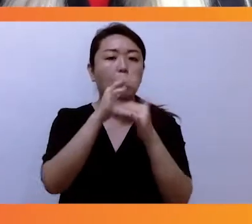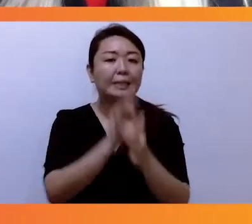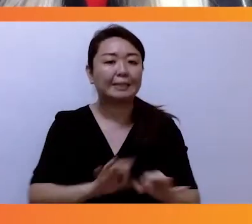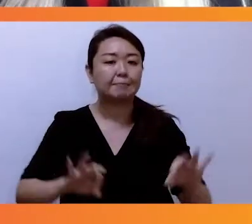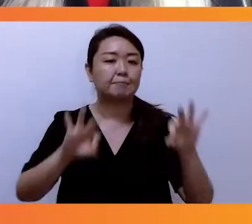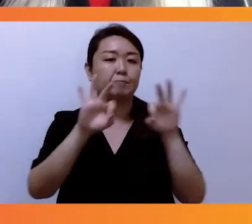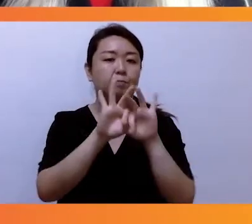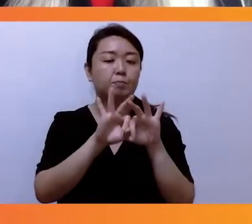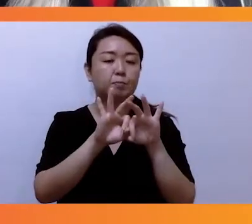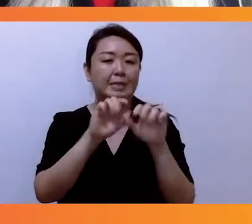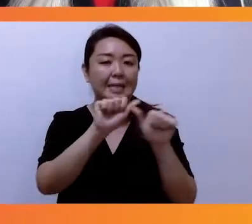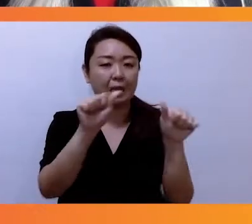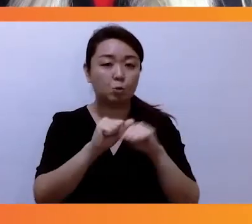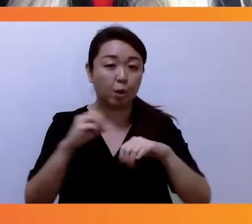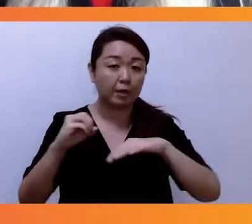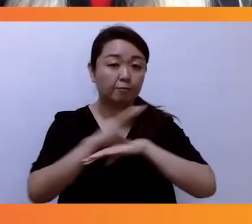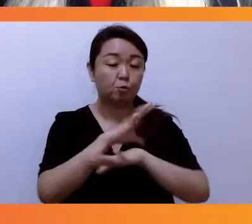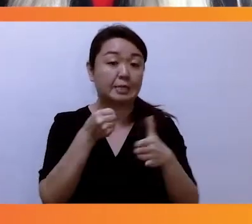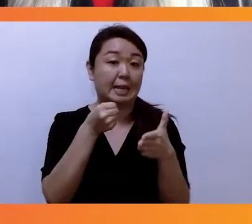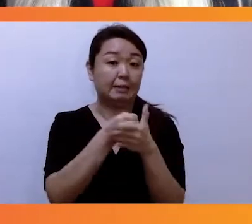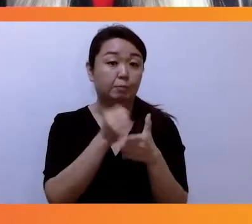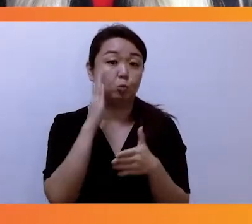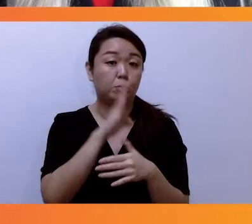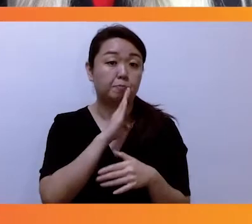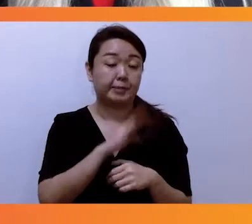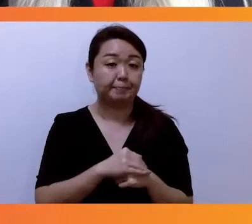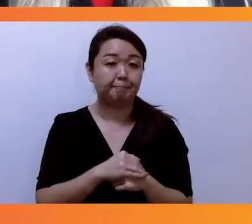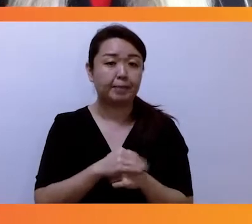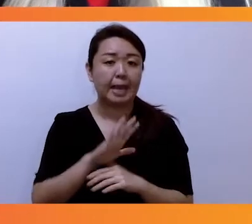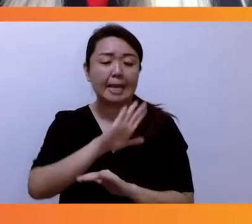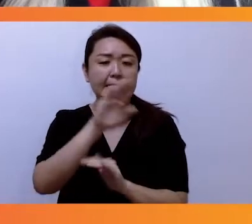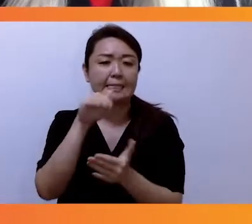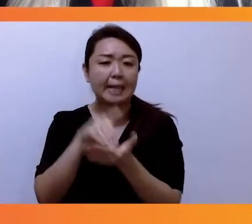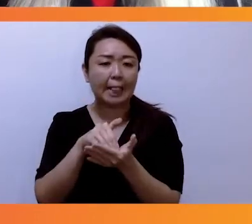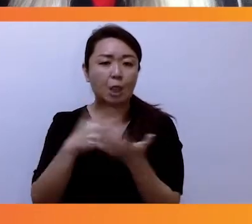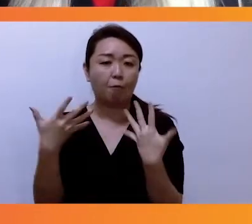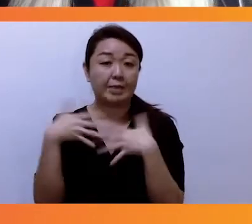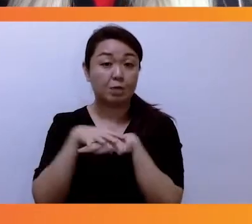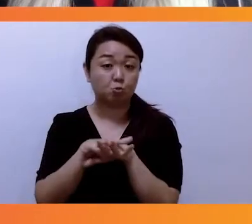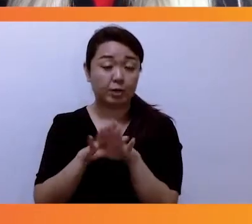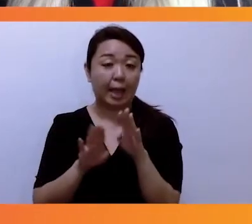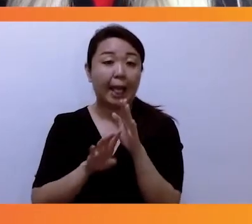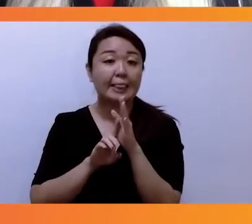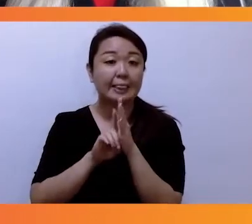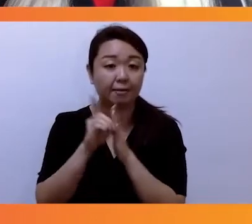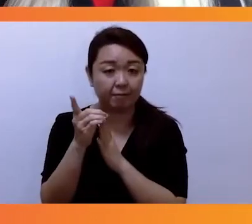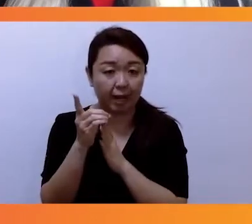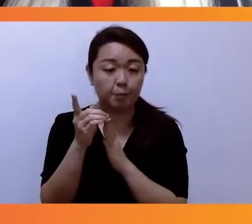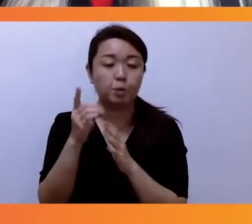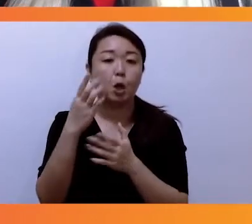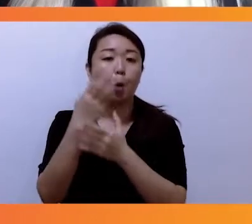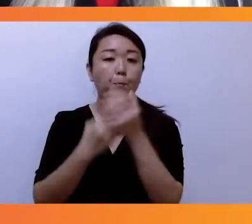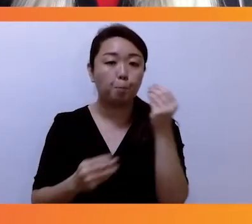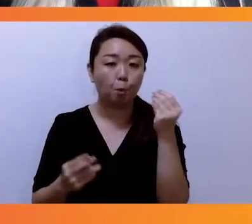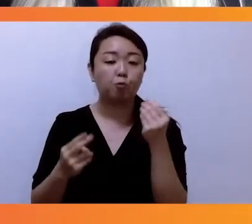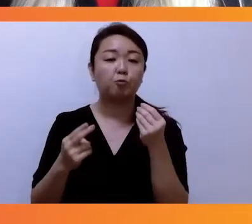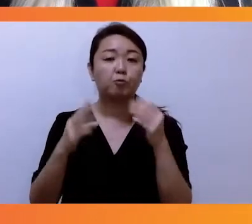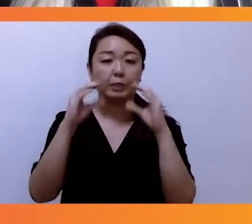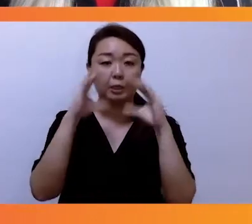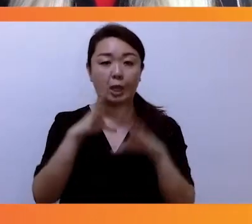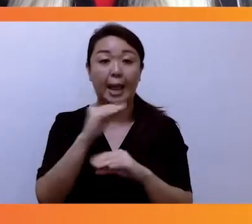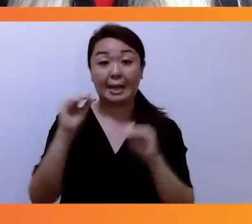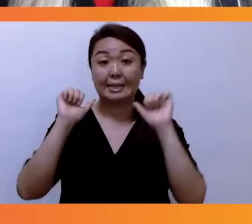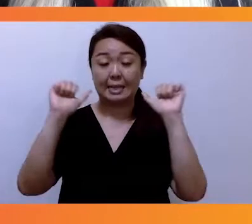key areas of influence and impact will be. The center of integration and development of both